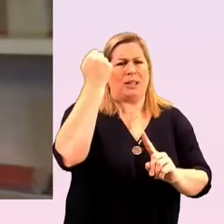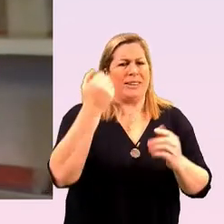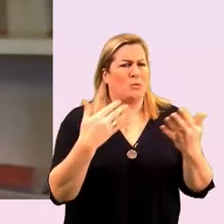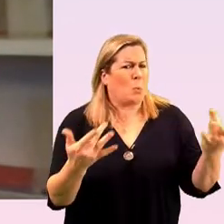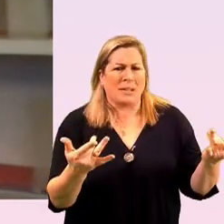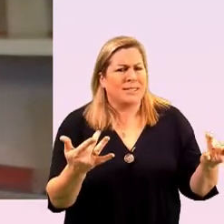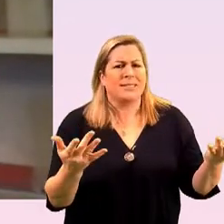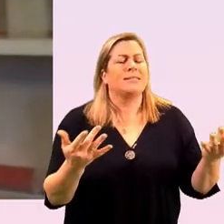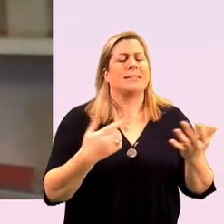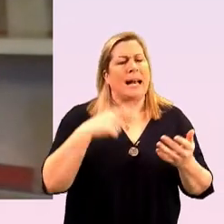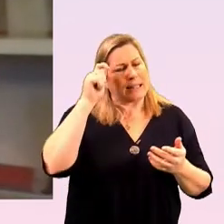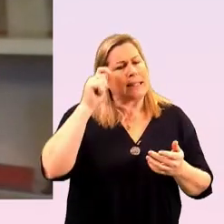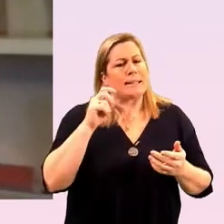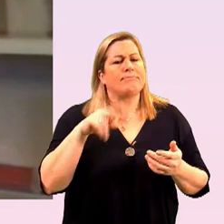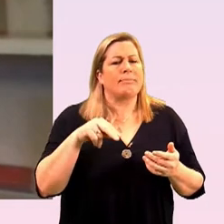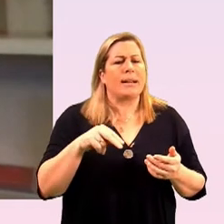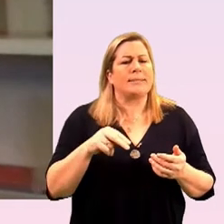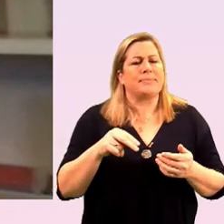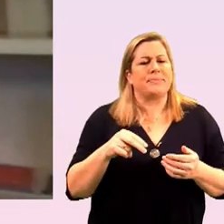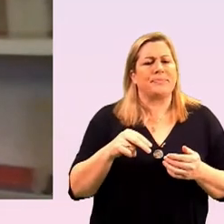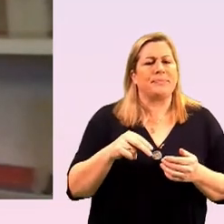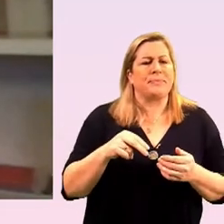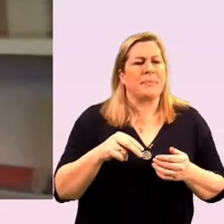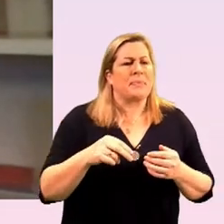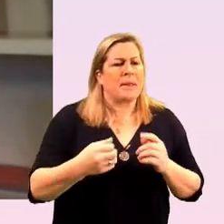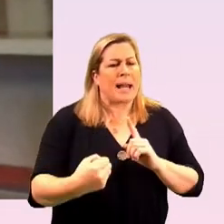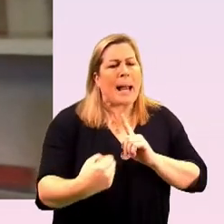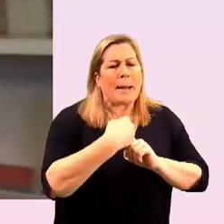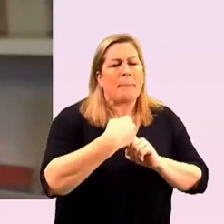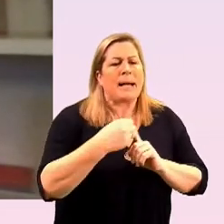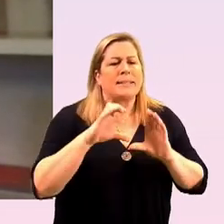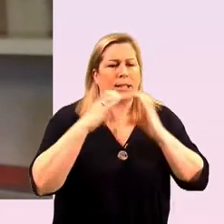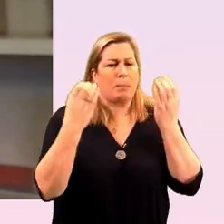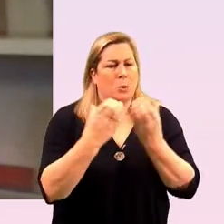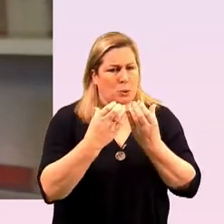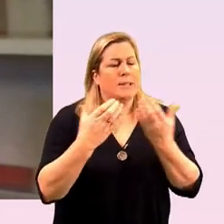And I think impacting, you know, the communities, you know,